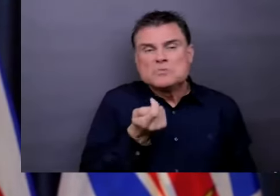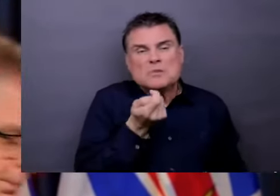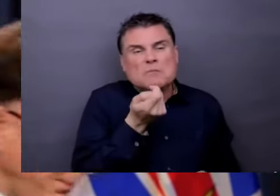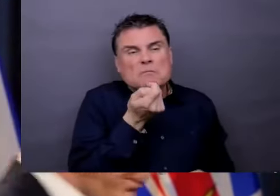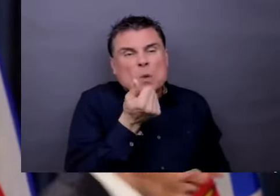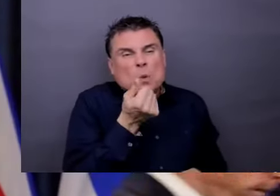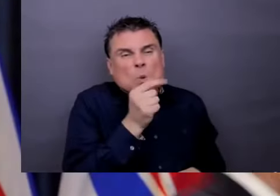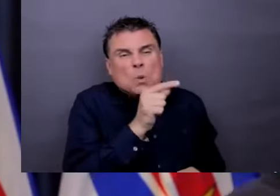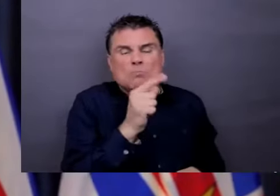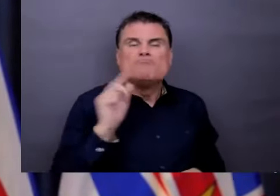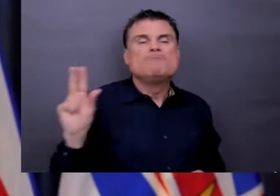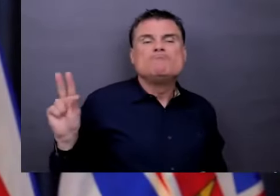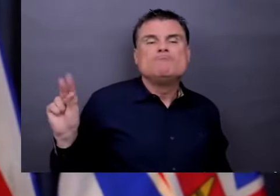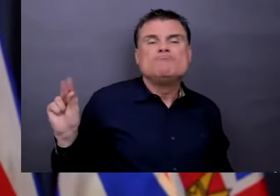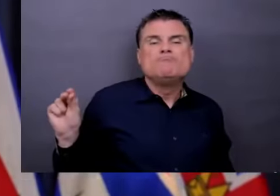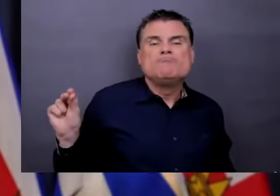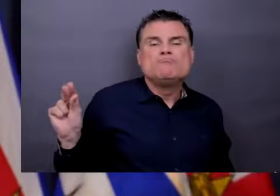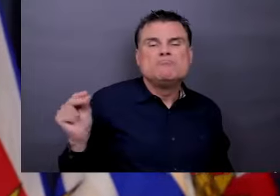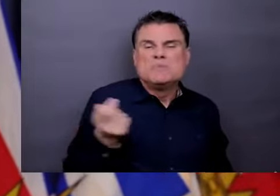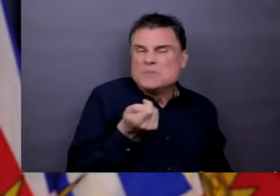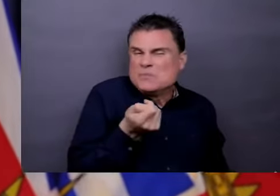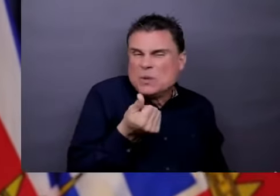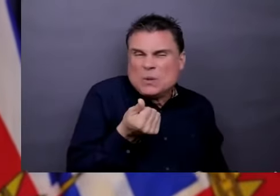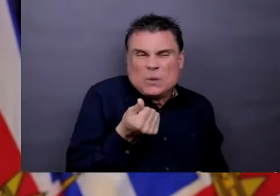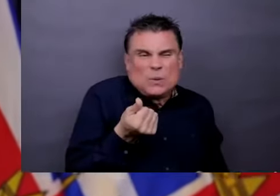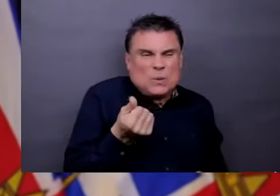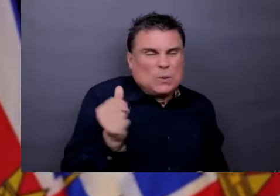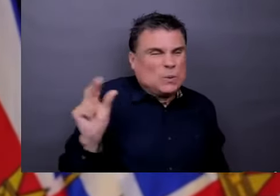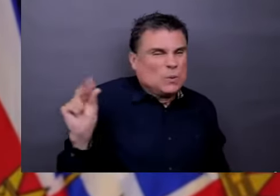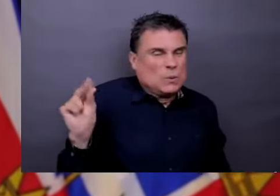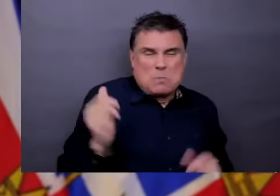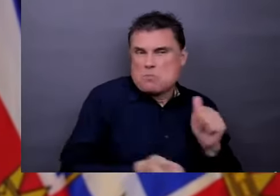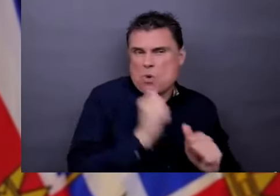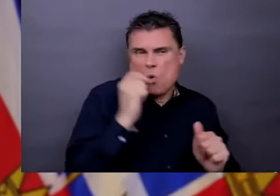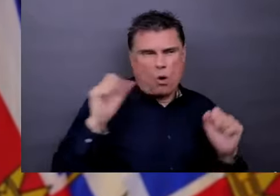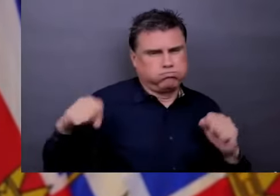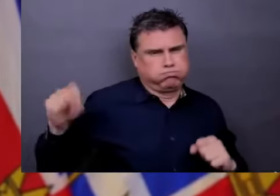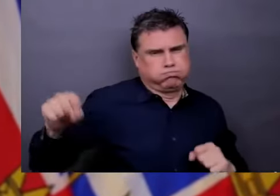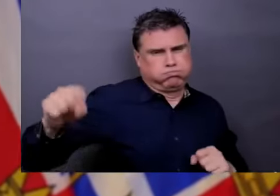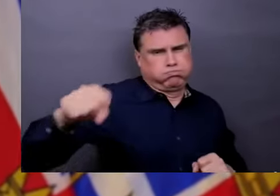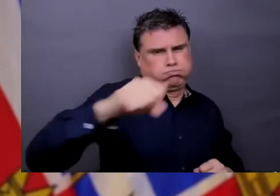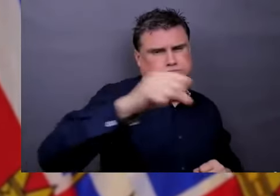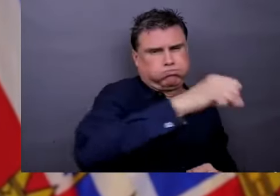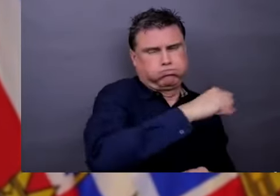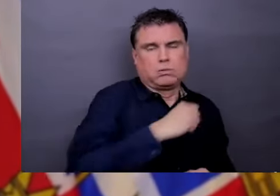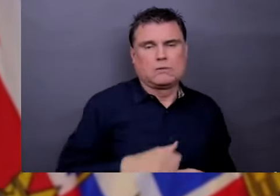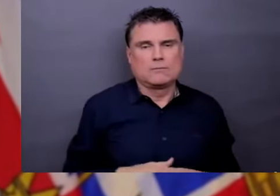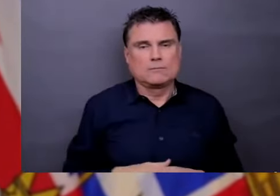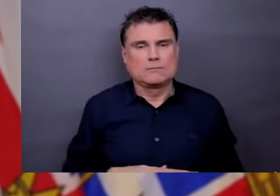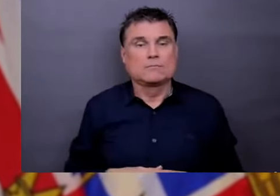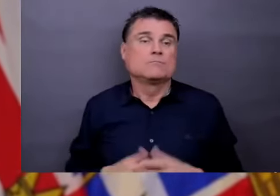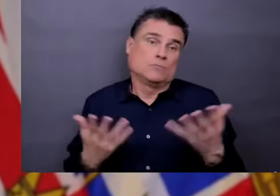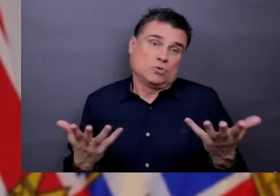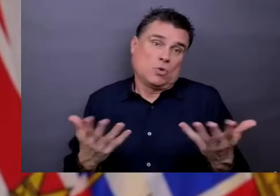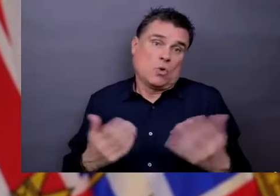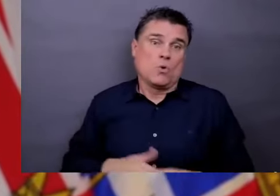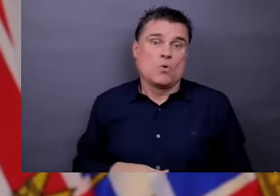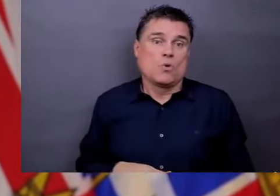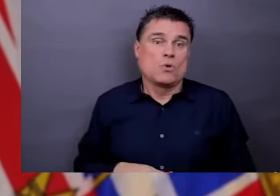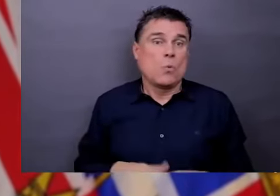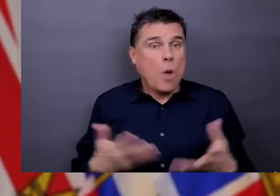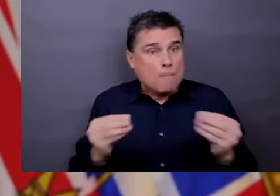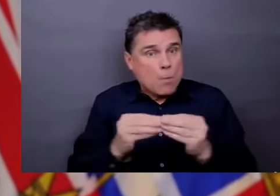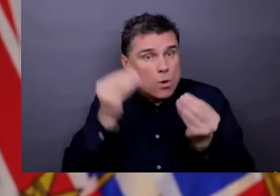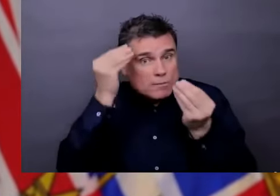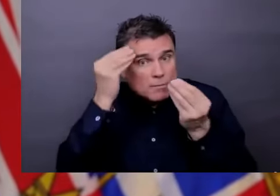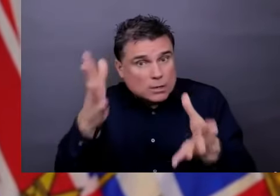province. We have time for one more question. For everyone listening, Dr. Henry and Minister Dix will release a statement this afternoon with the latest information on